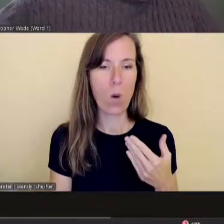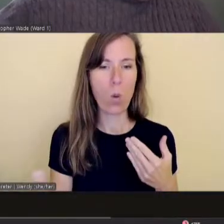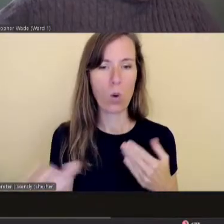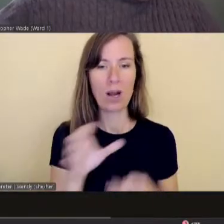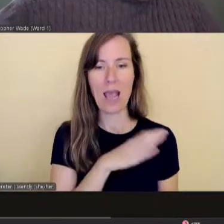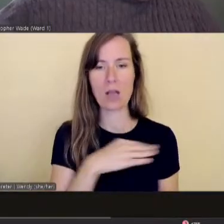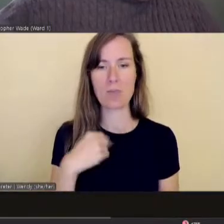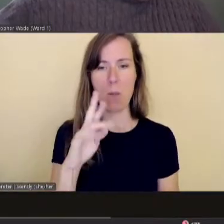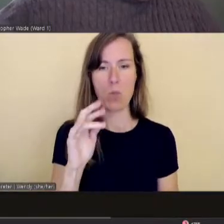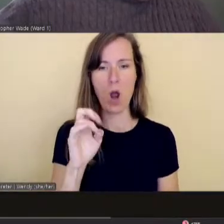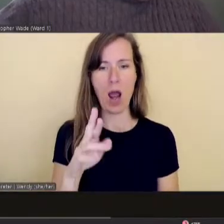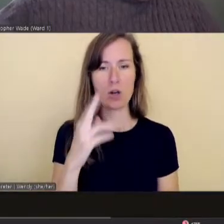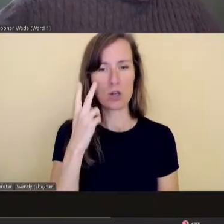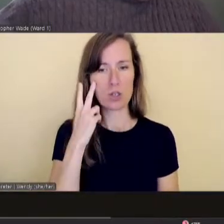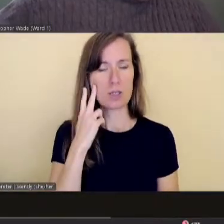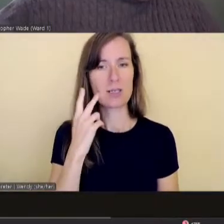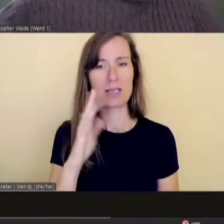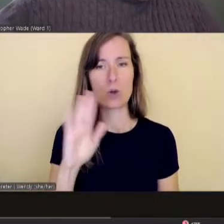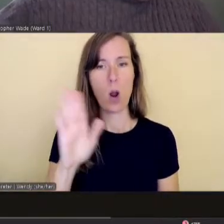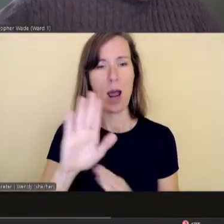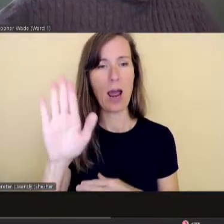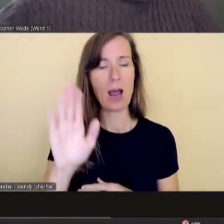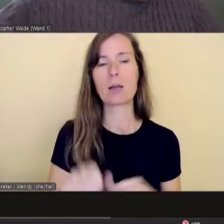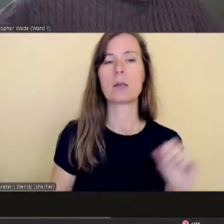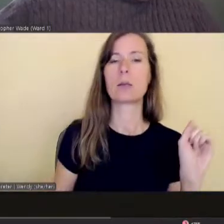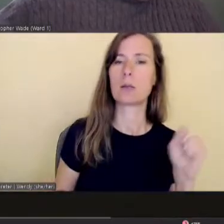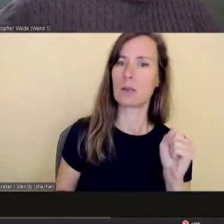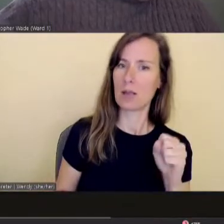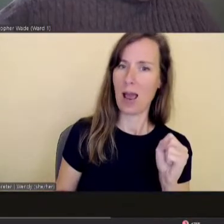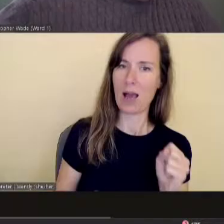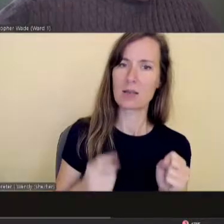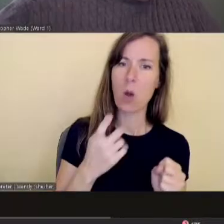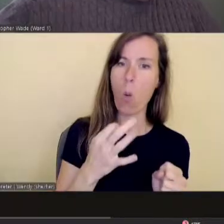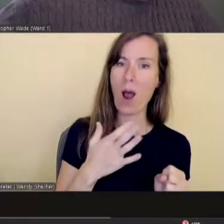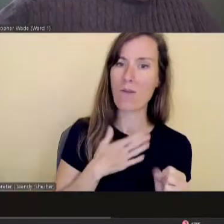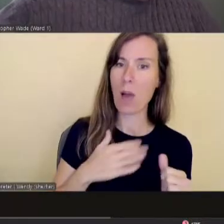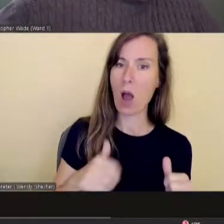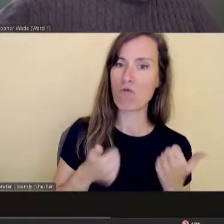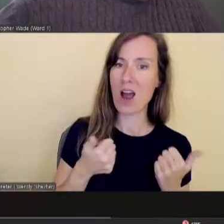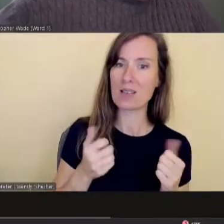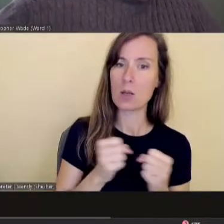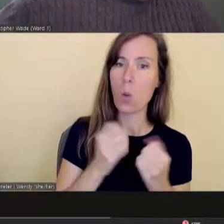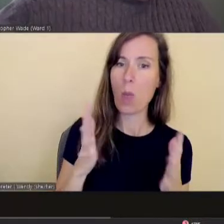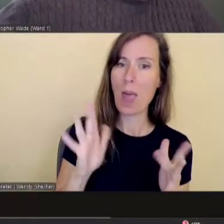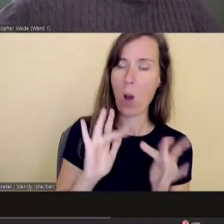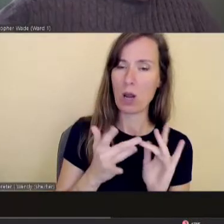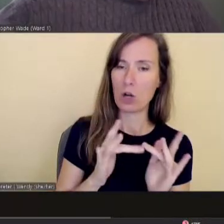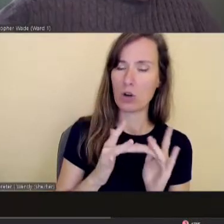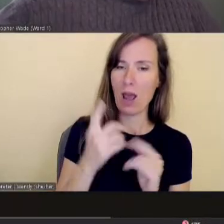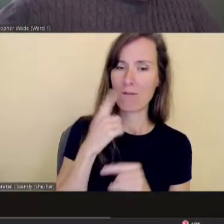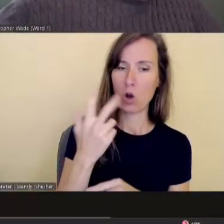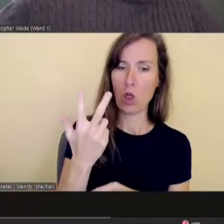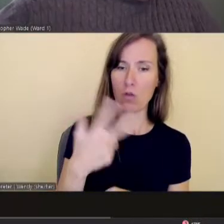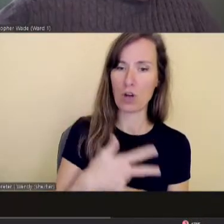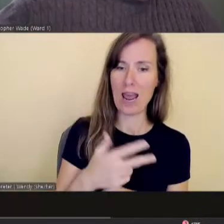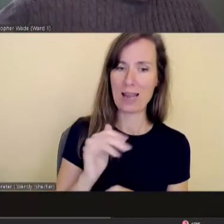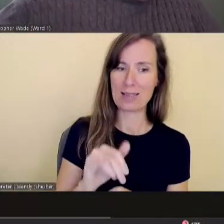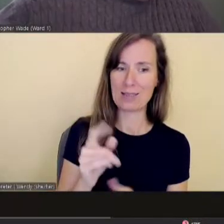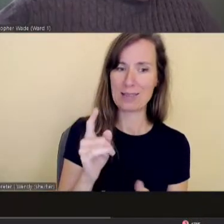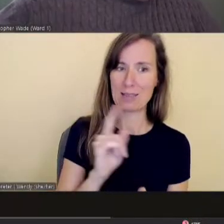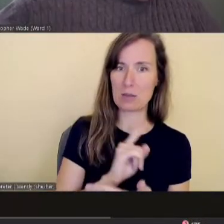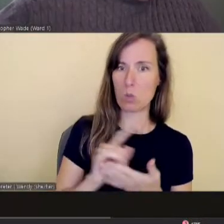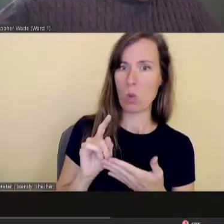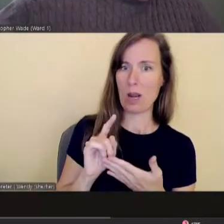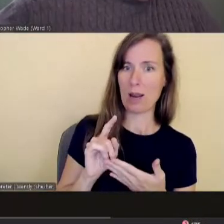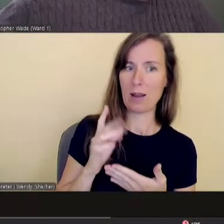Yes, I just wanted to reiterate, one of my residents was without internet for 3 days this past week and literally had